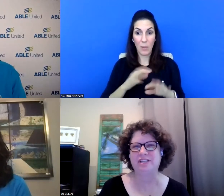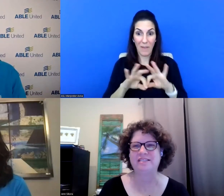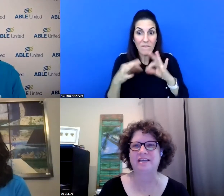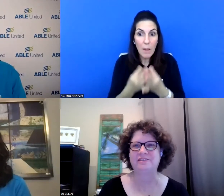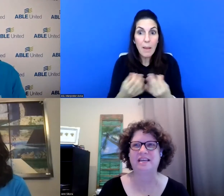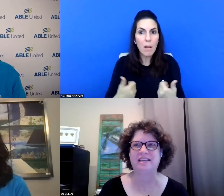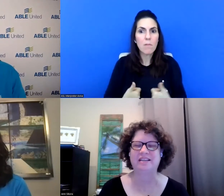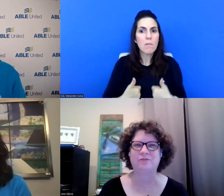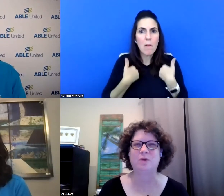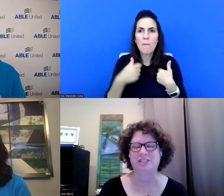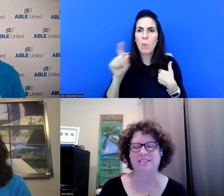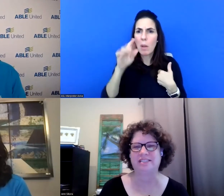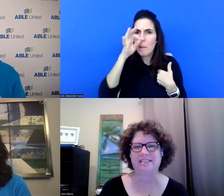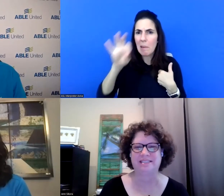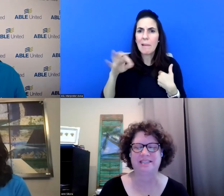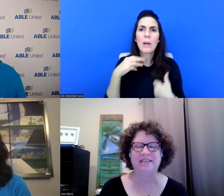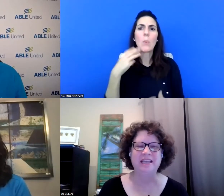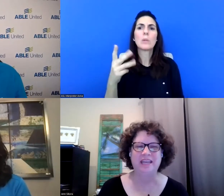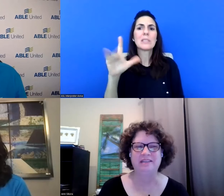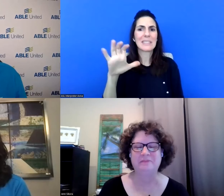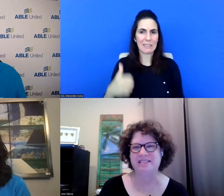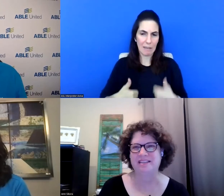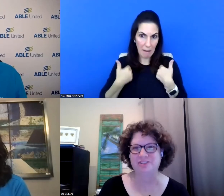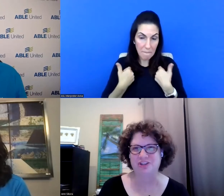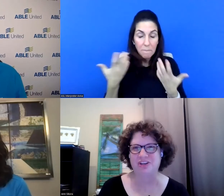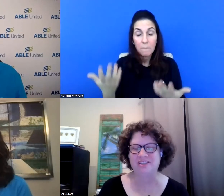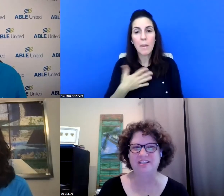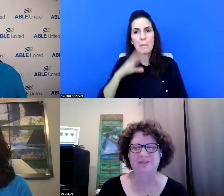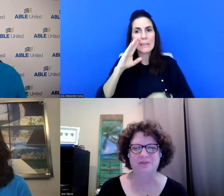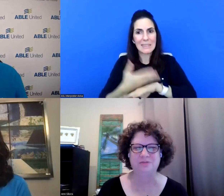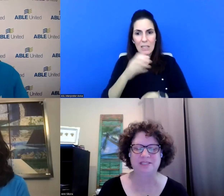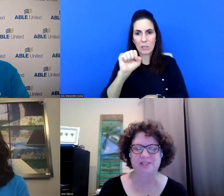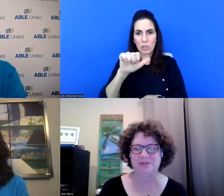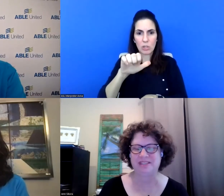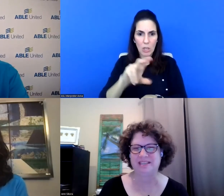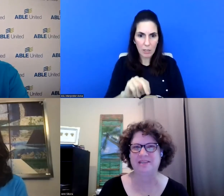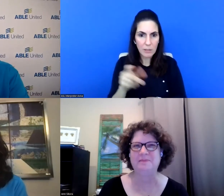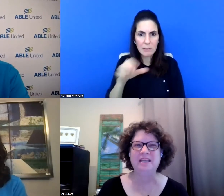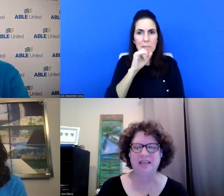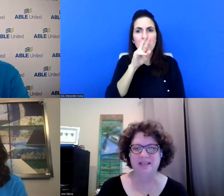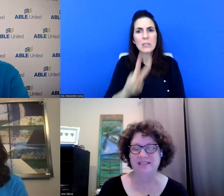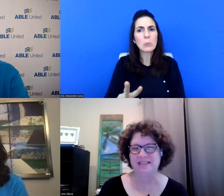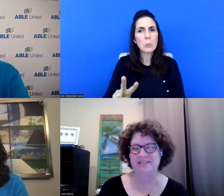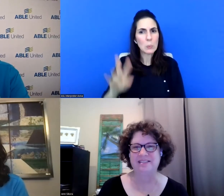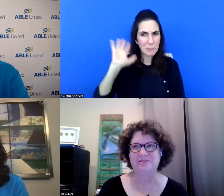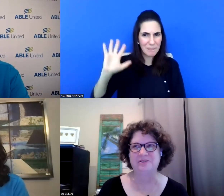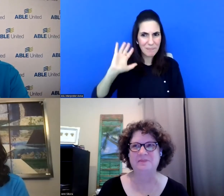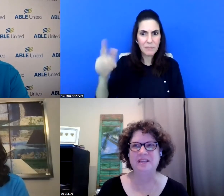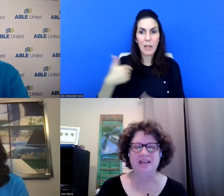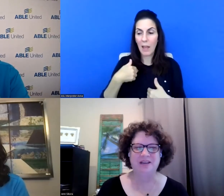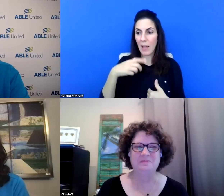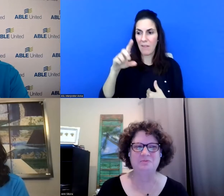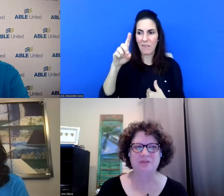living just outside of Washington, D.C. And my son, Sean, who was 2 at the time and has Down